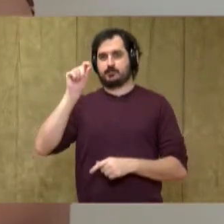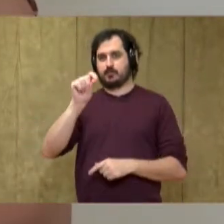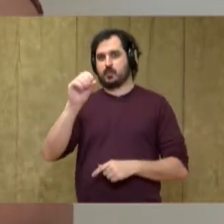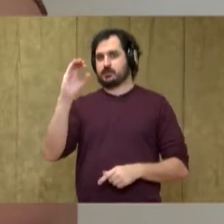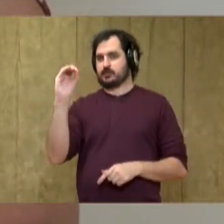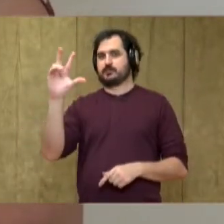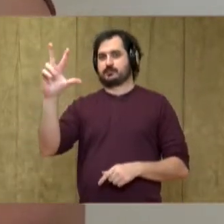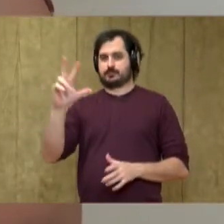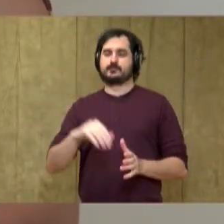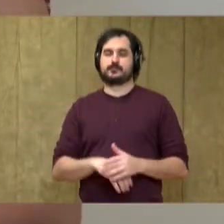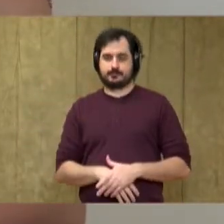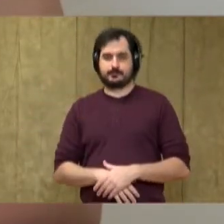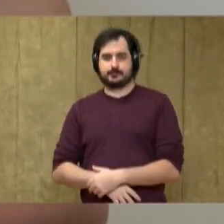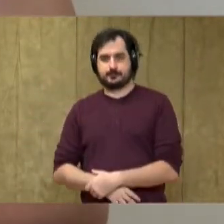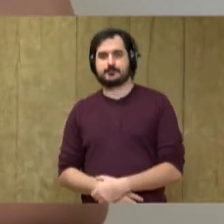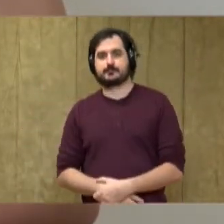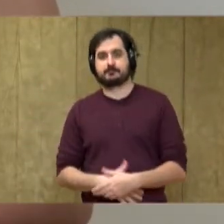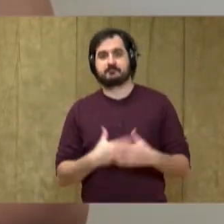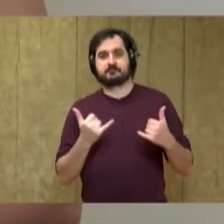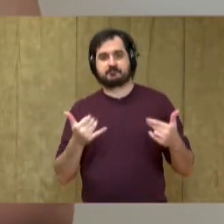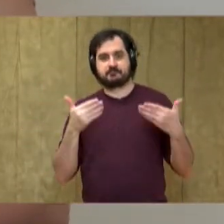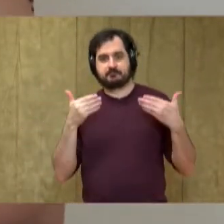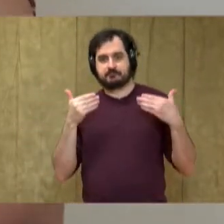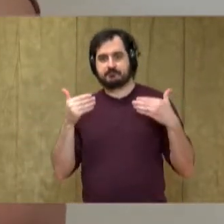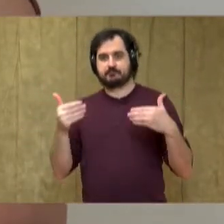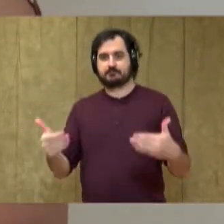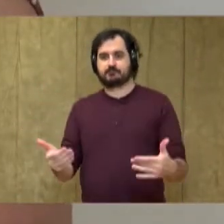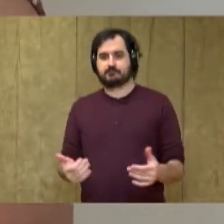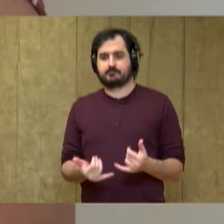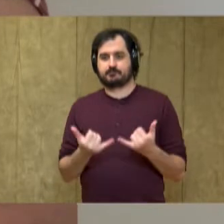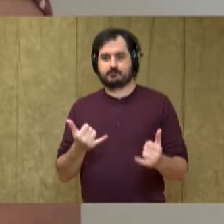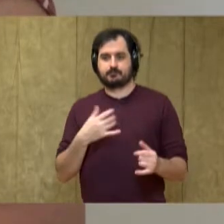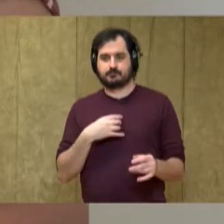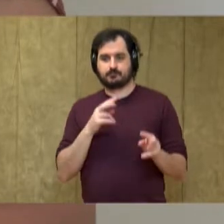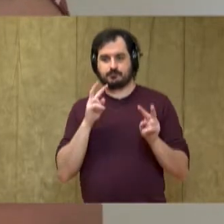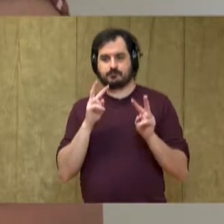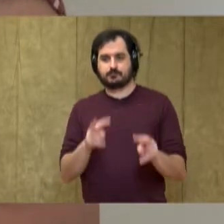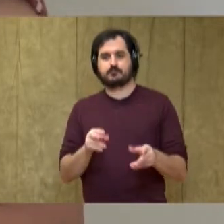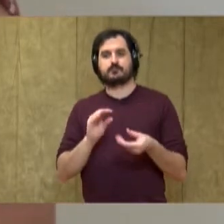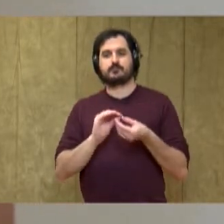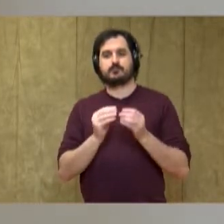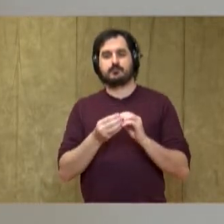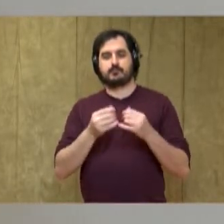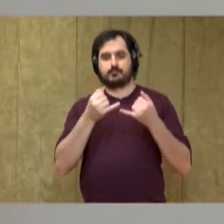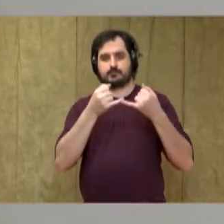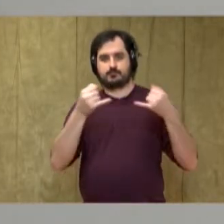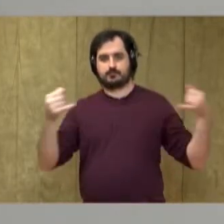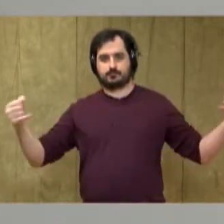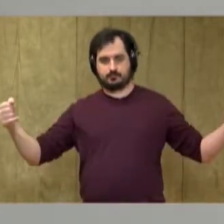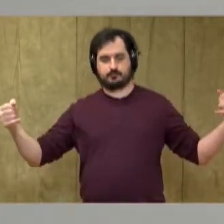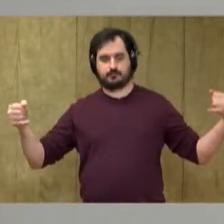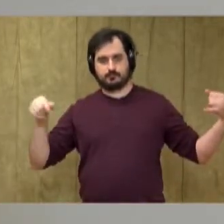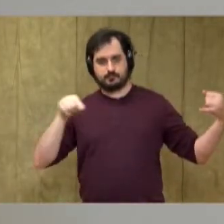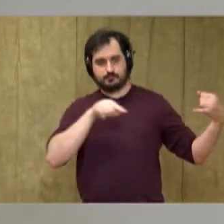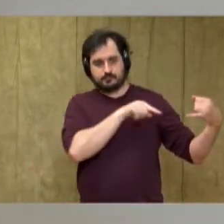keep going. All right, now let's look at our number line for this one. We're going to be